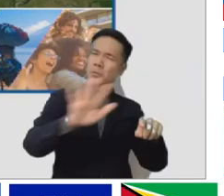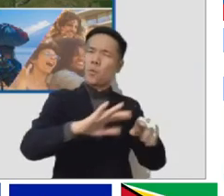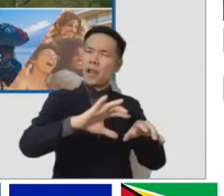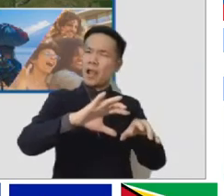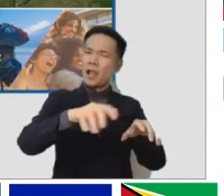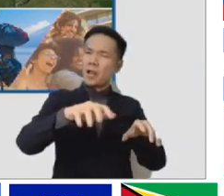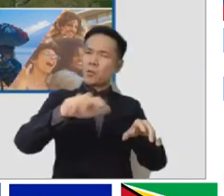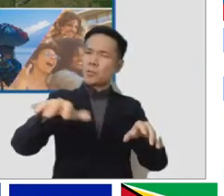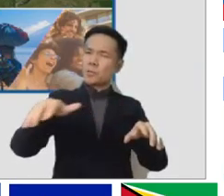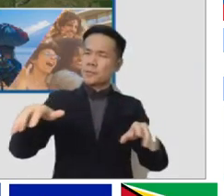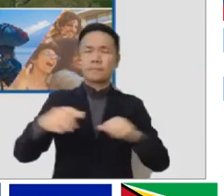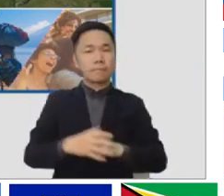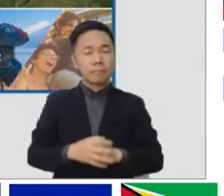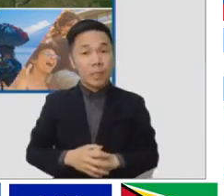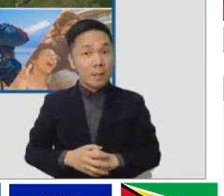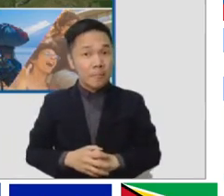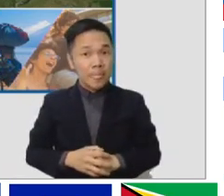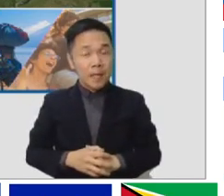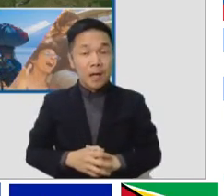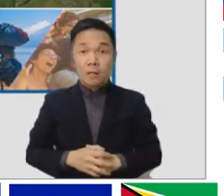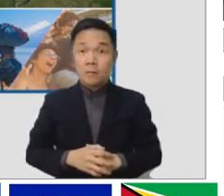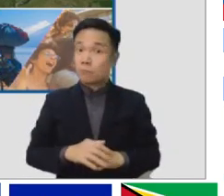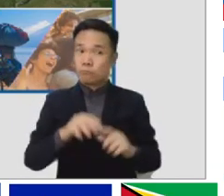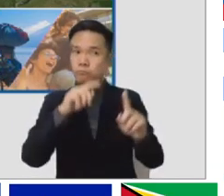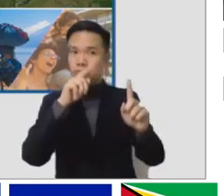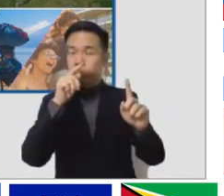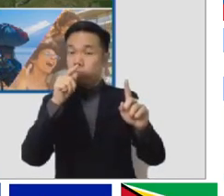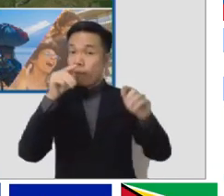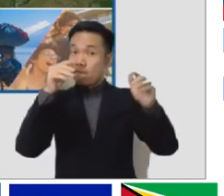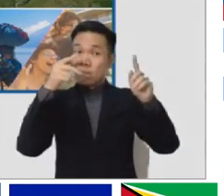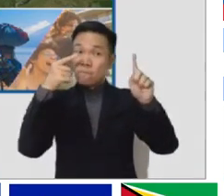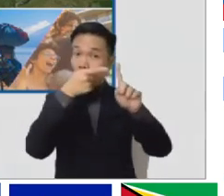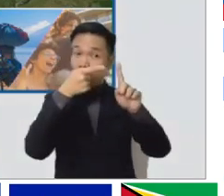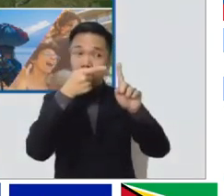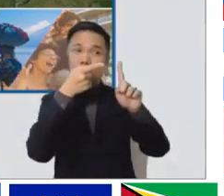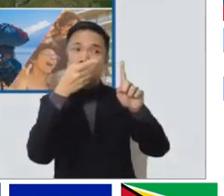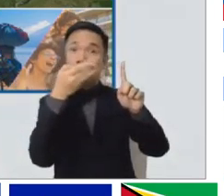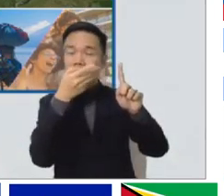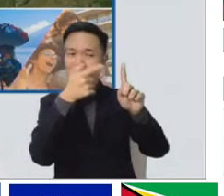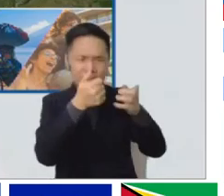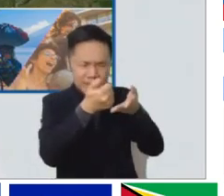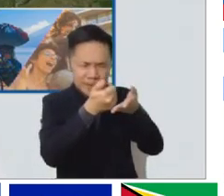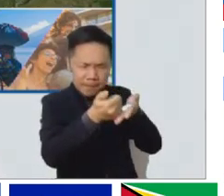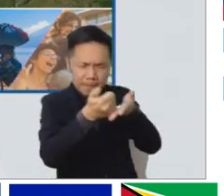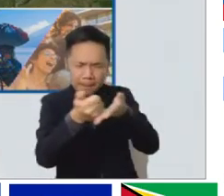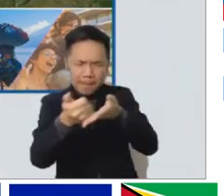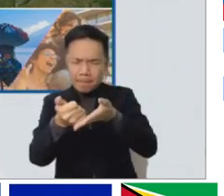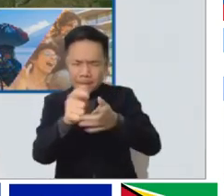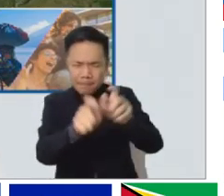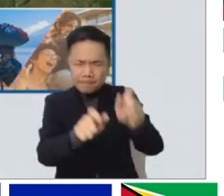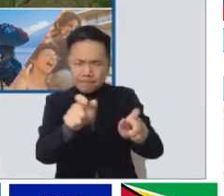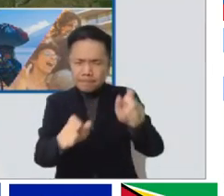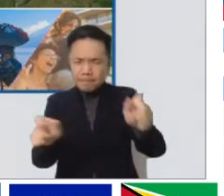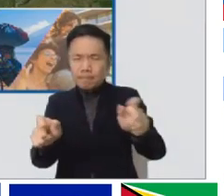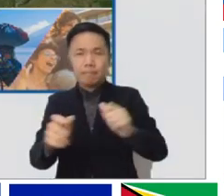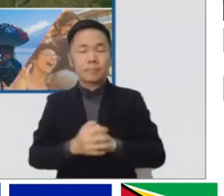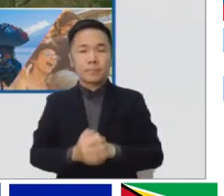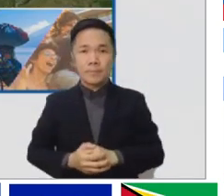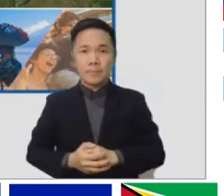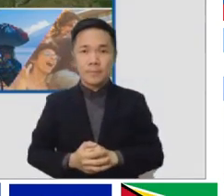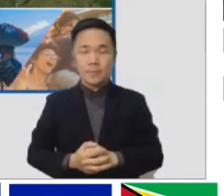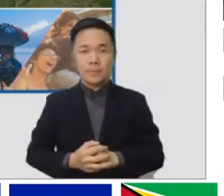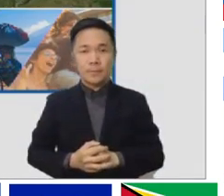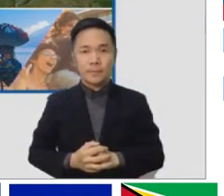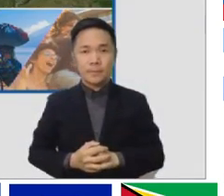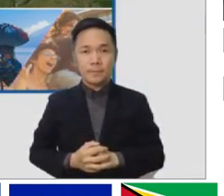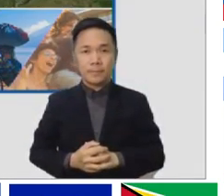purpose is to provide top quality humanitarian assistance. I would like to highlight that this year we have found a great opportunity that has